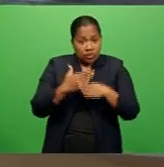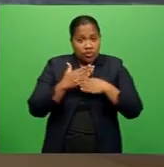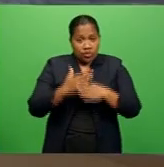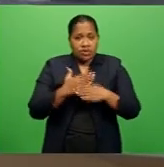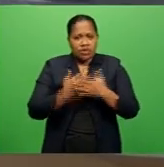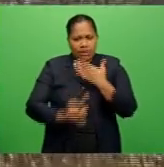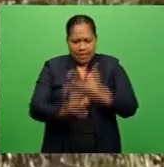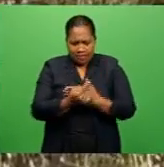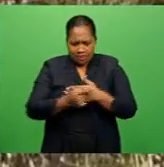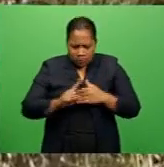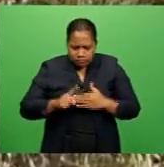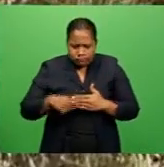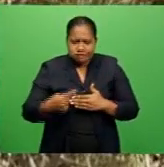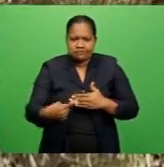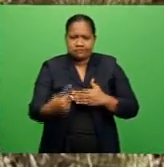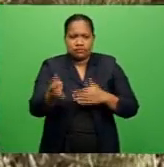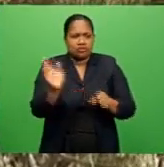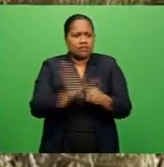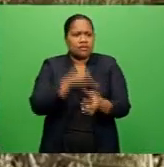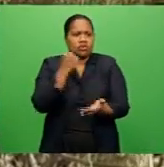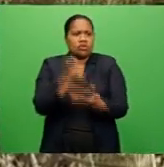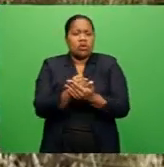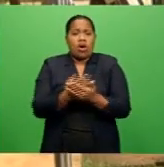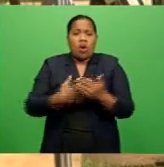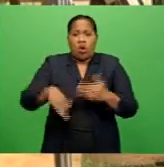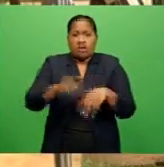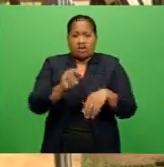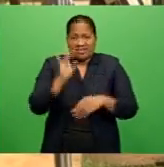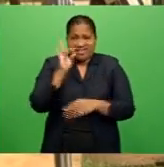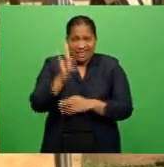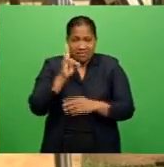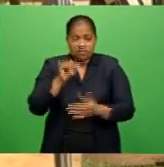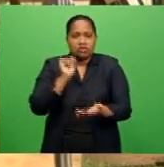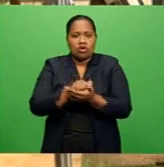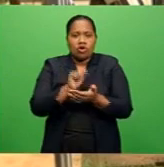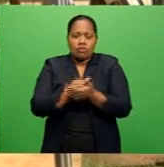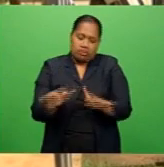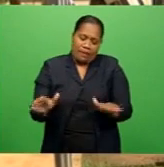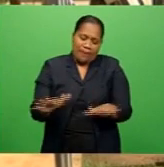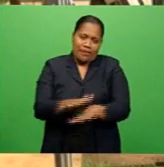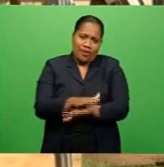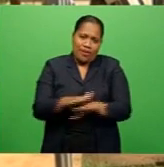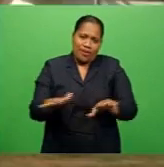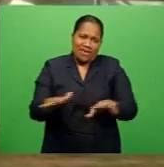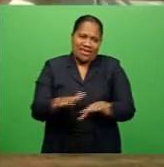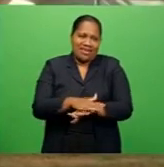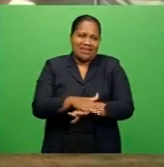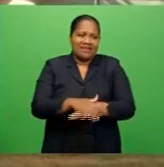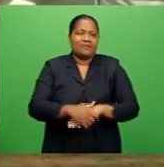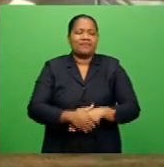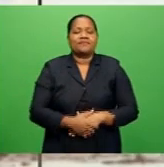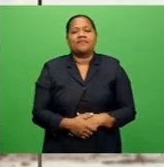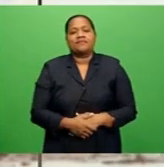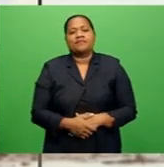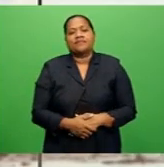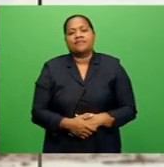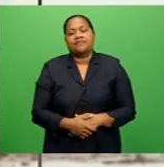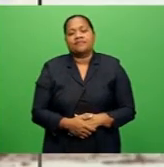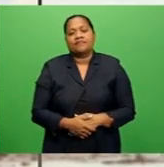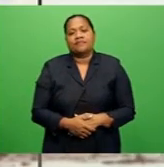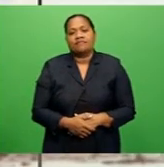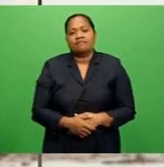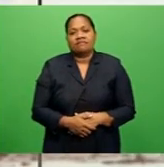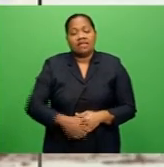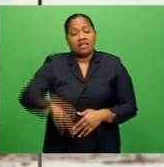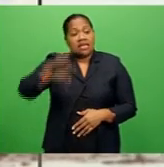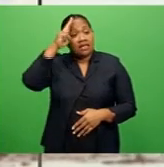to ensure all dead livestock is properly buried. Josiah Nanunga, FBC News. The